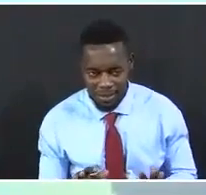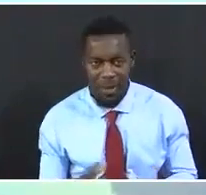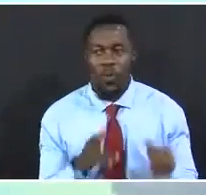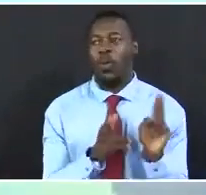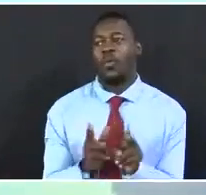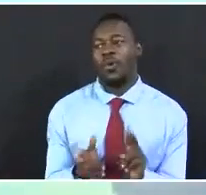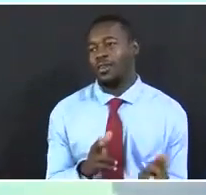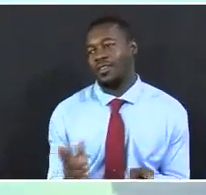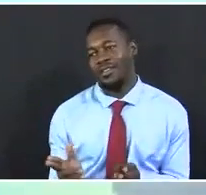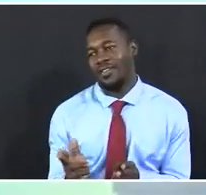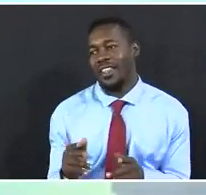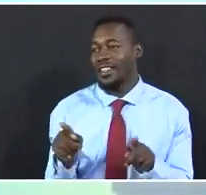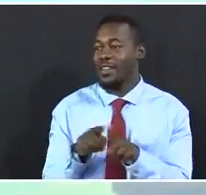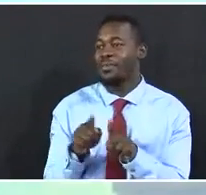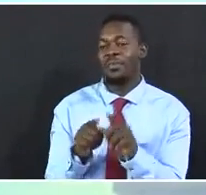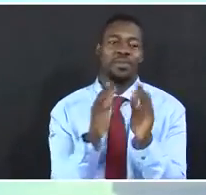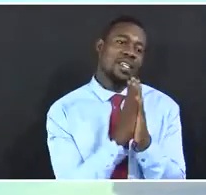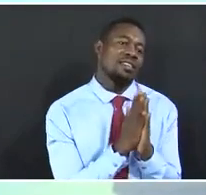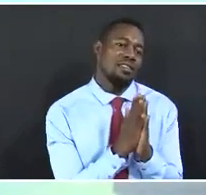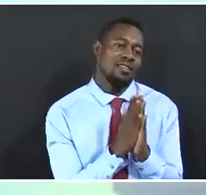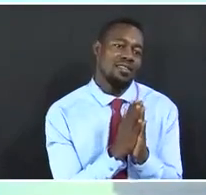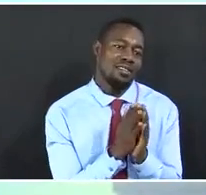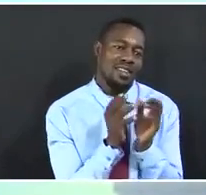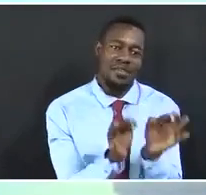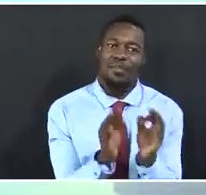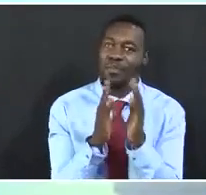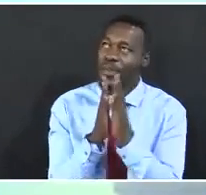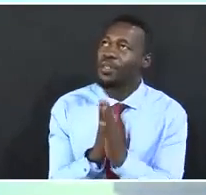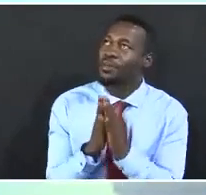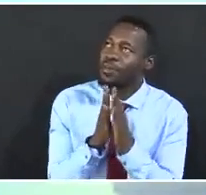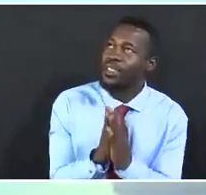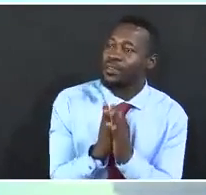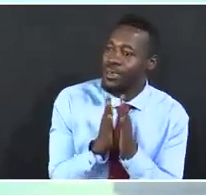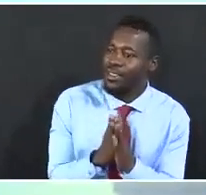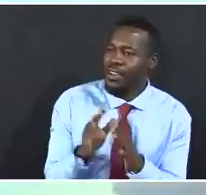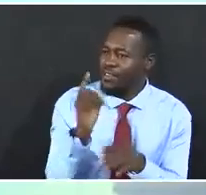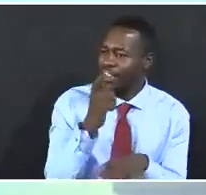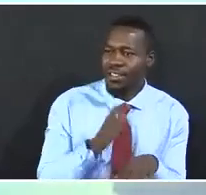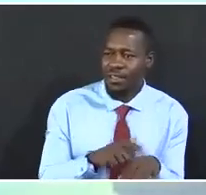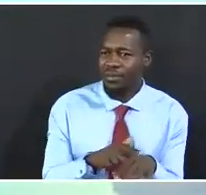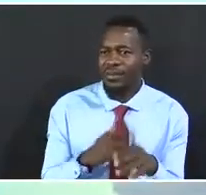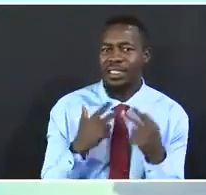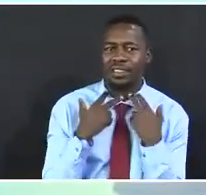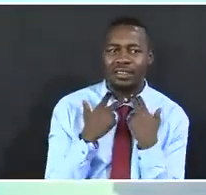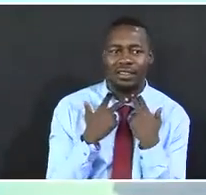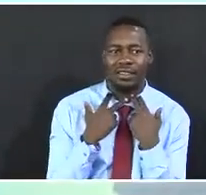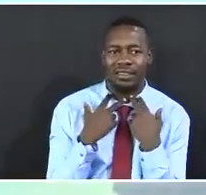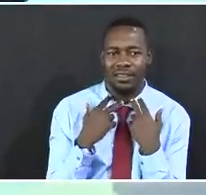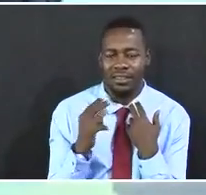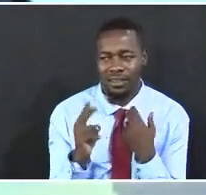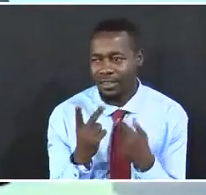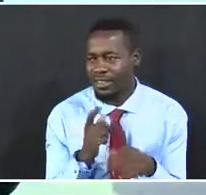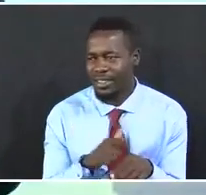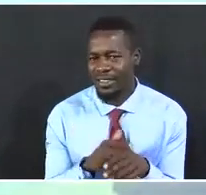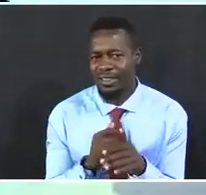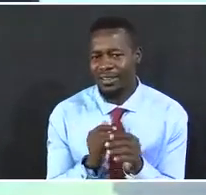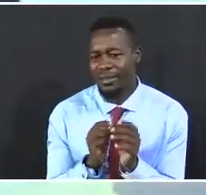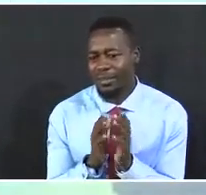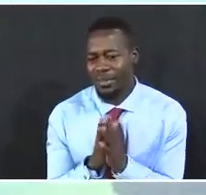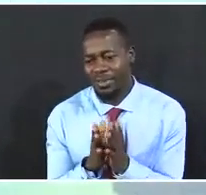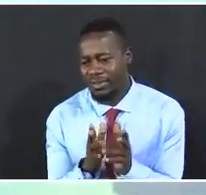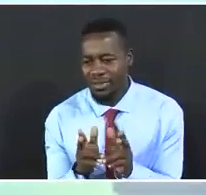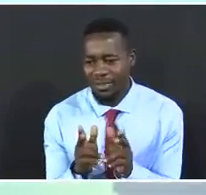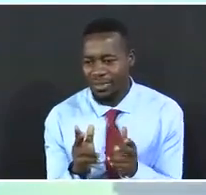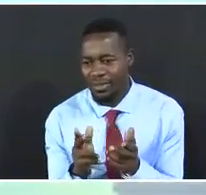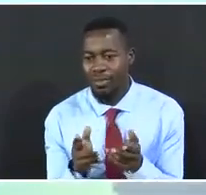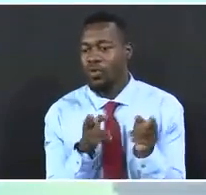may stand in his holy place? This particular verse, this verse actually presupposes that there